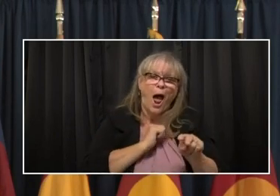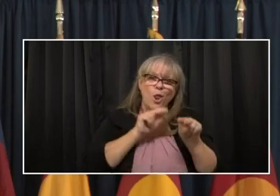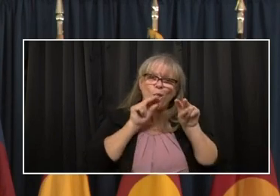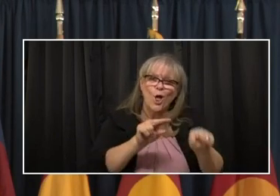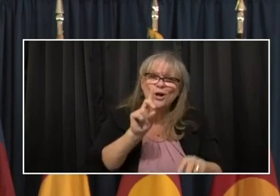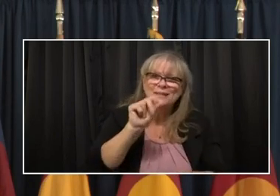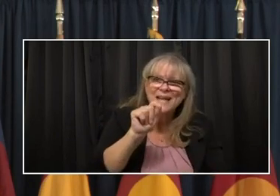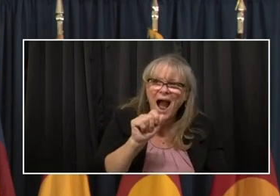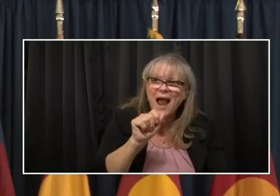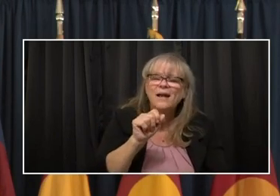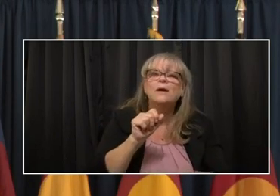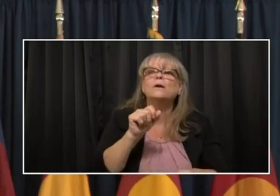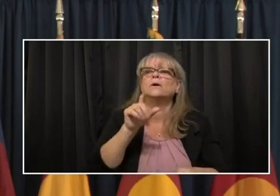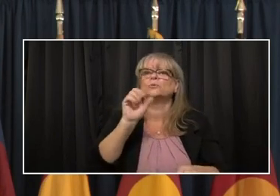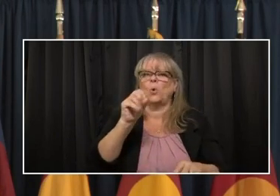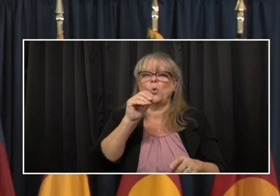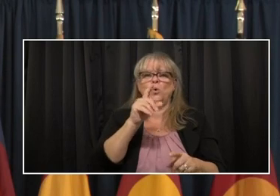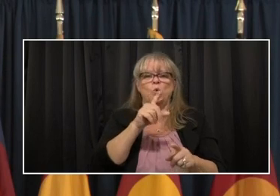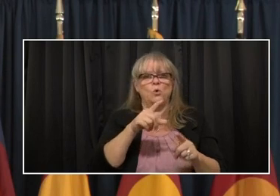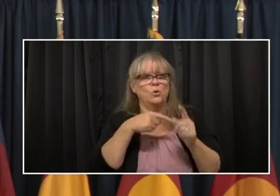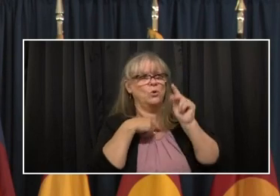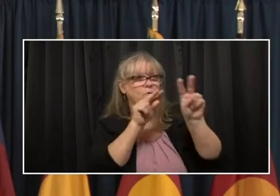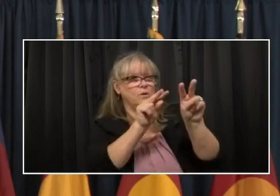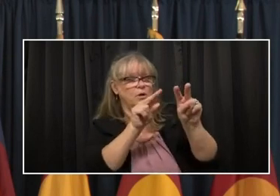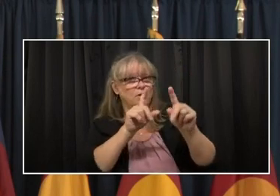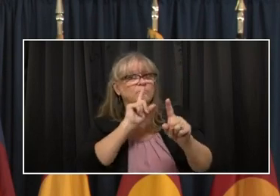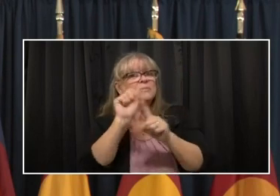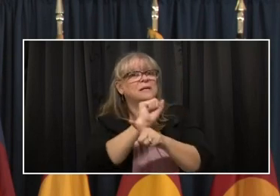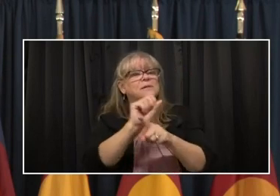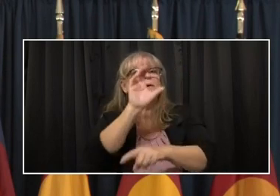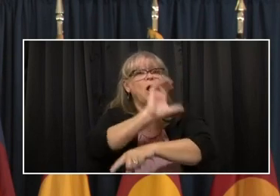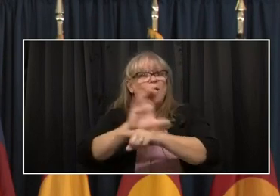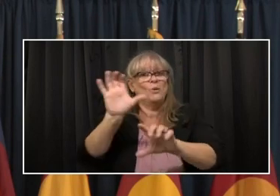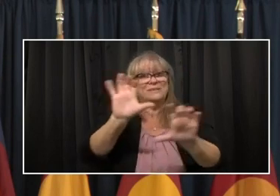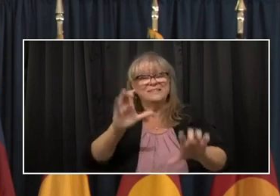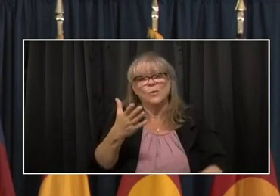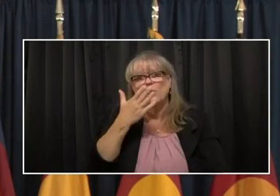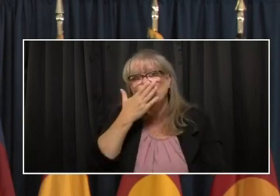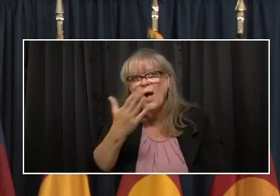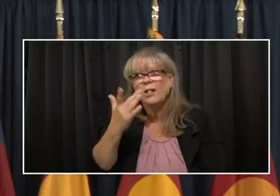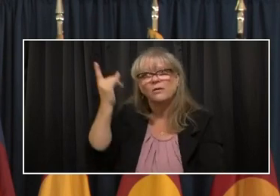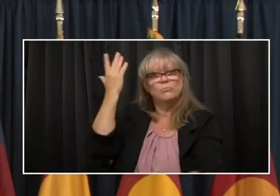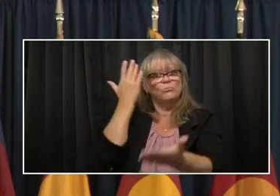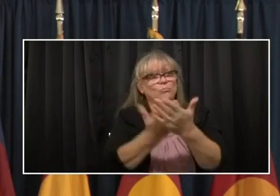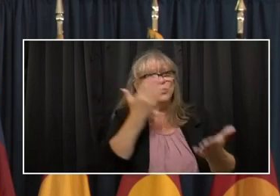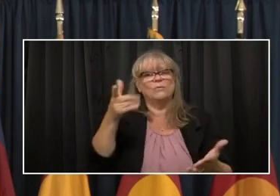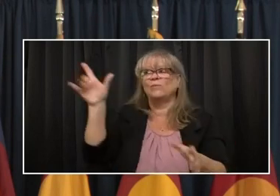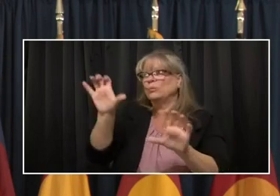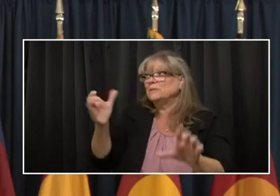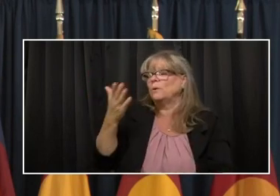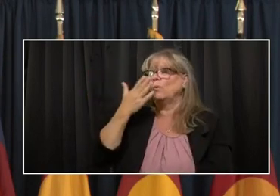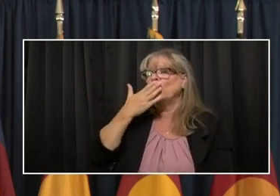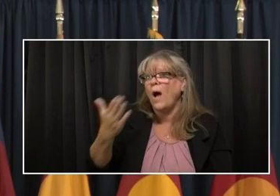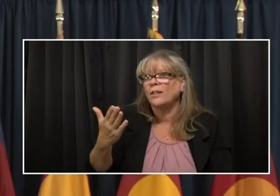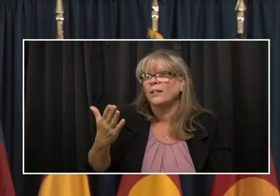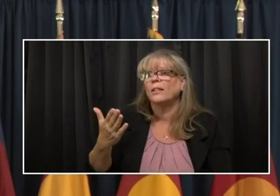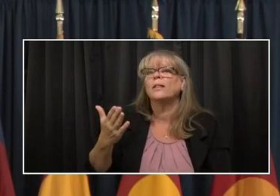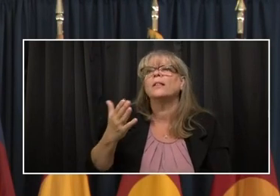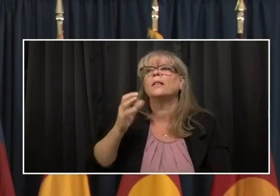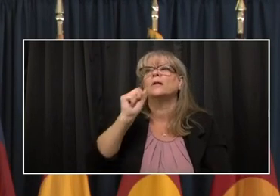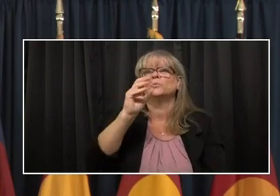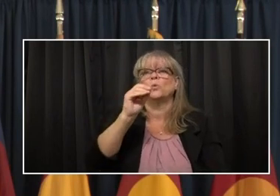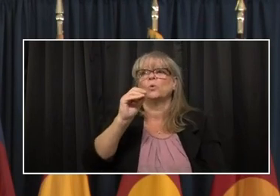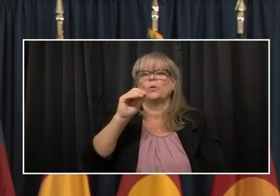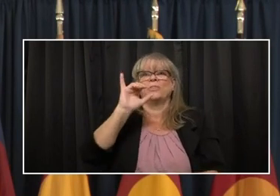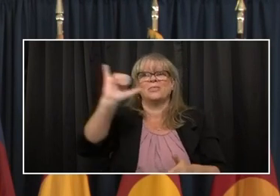Coloradans are doing their part, wearing masks, staying apart from others. For the past few weeks, cases have gone down, and as a result, the policy is being modified,